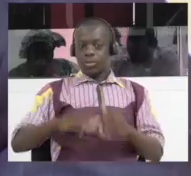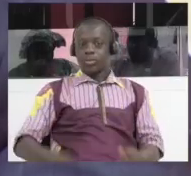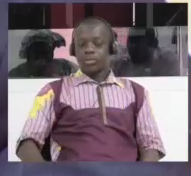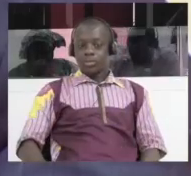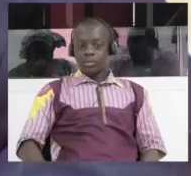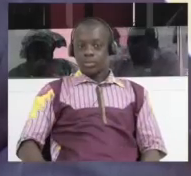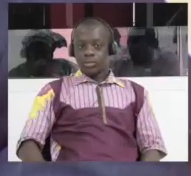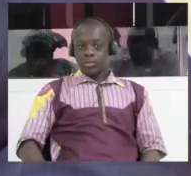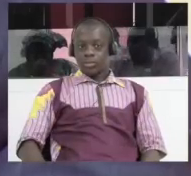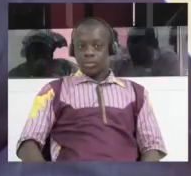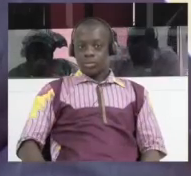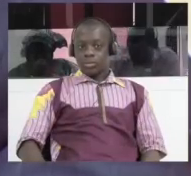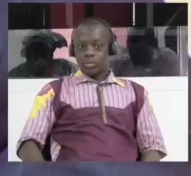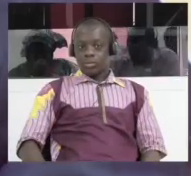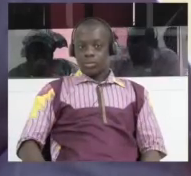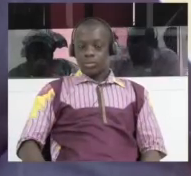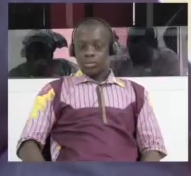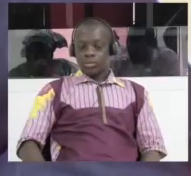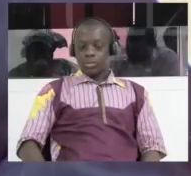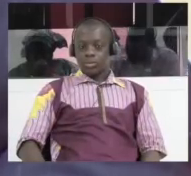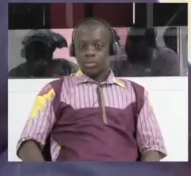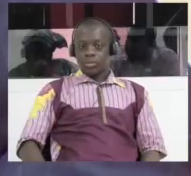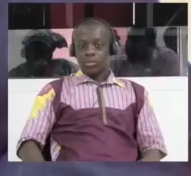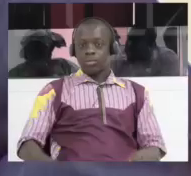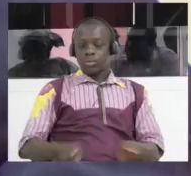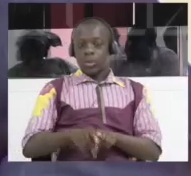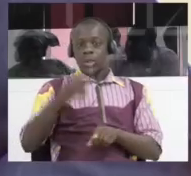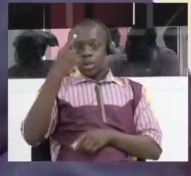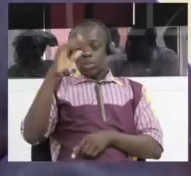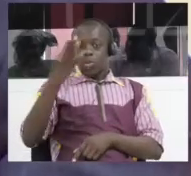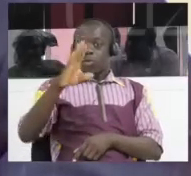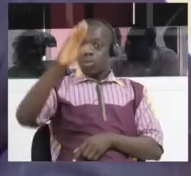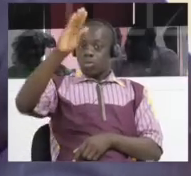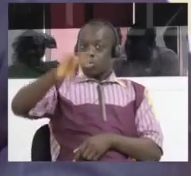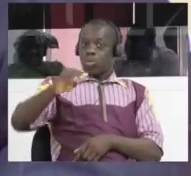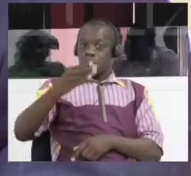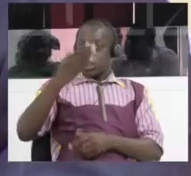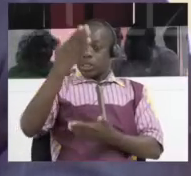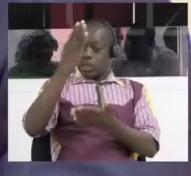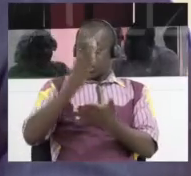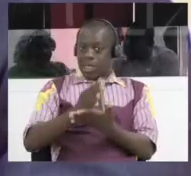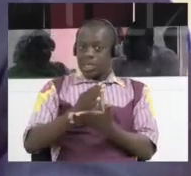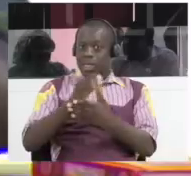you consider that to have been just the right advice as to what to do under the circumstances?